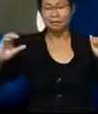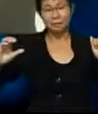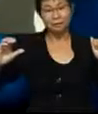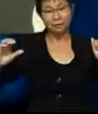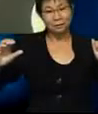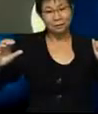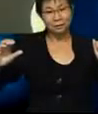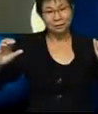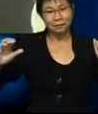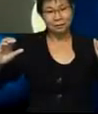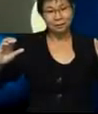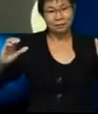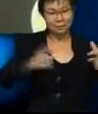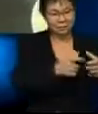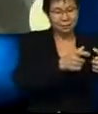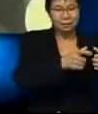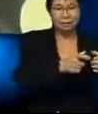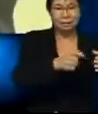B,